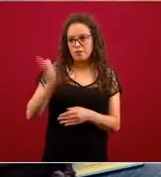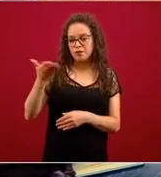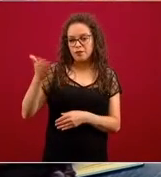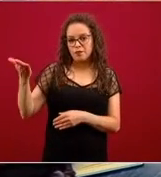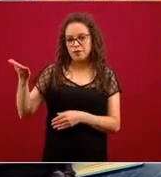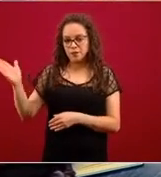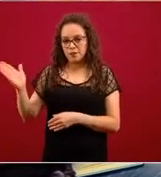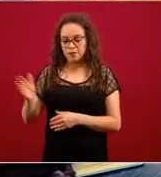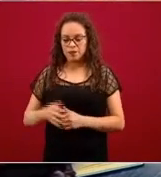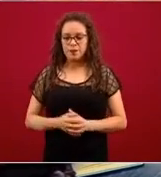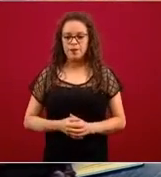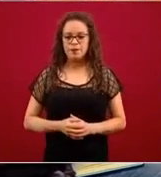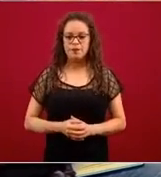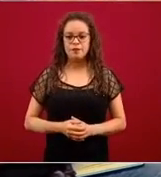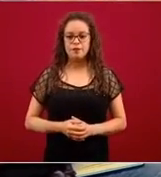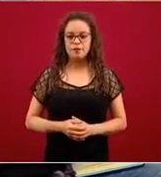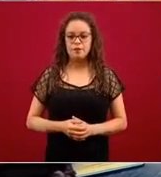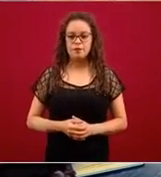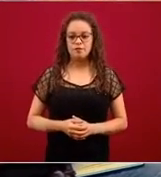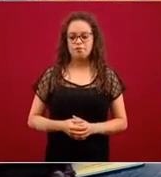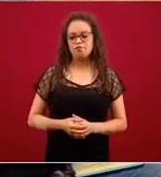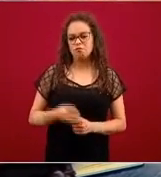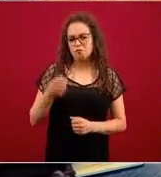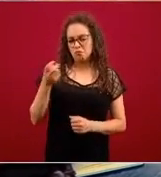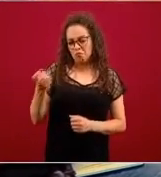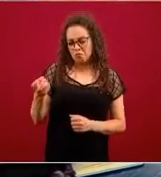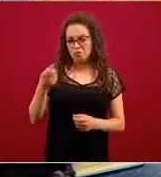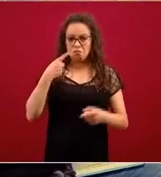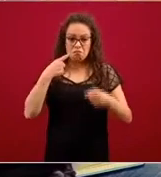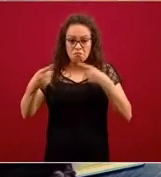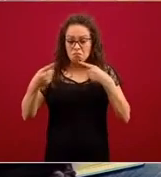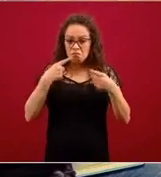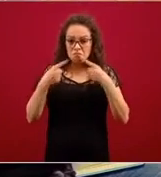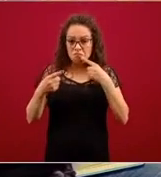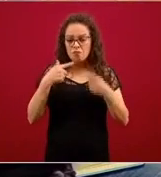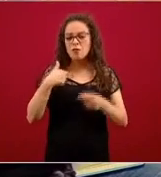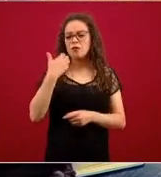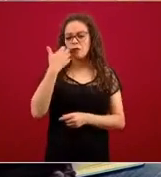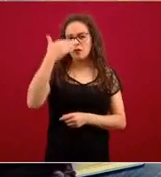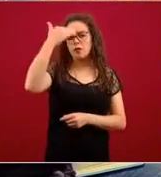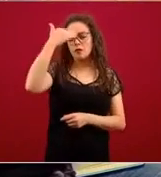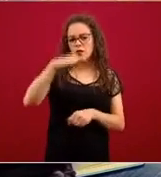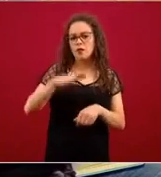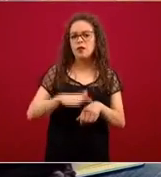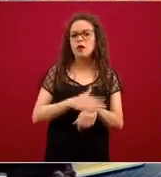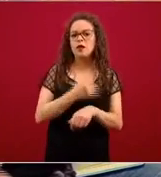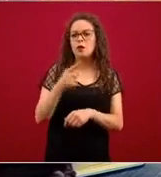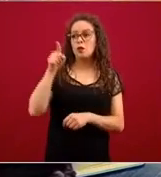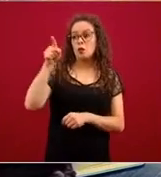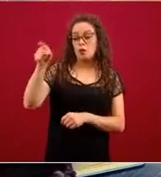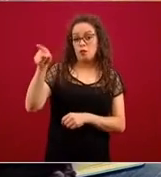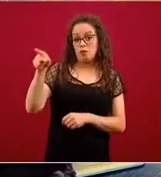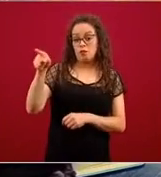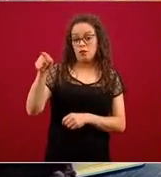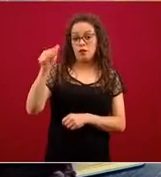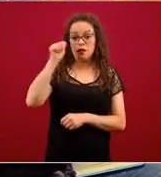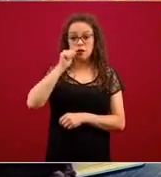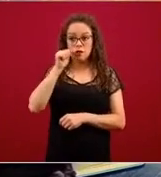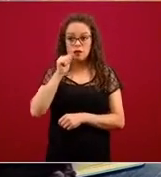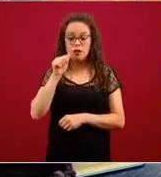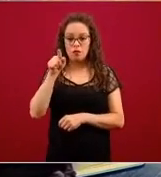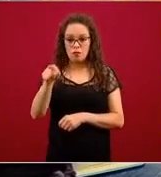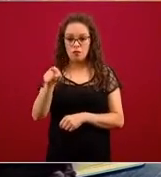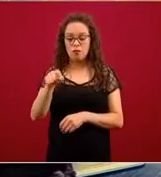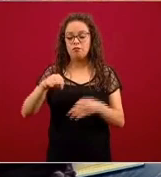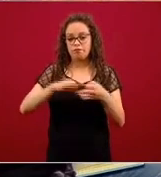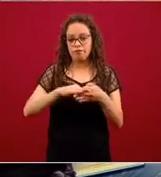of being fired? So I'd like to hear your comments on this discussion, since you